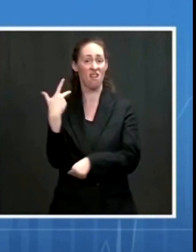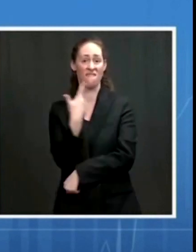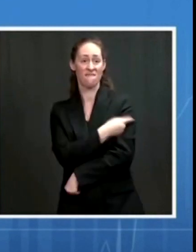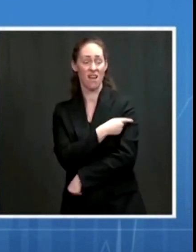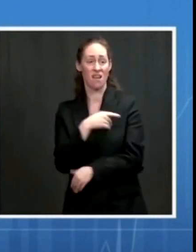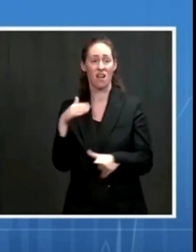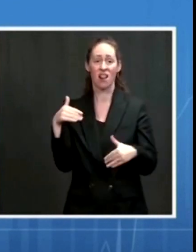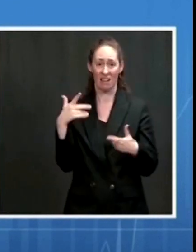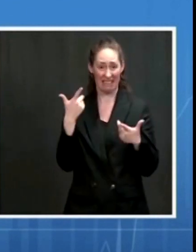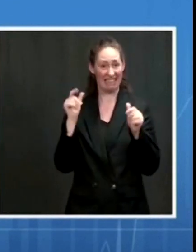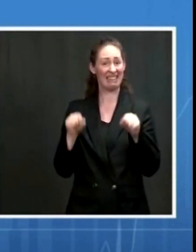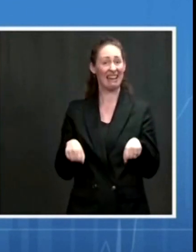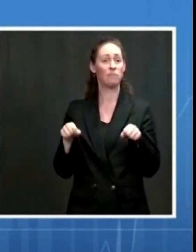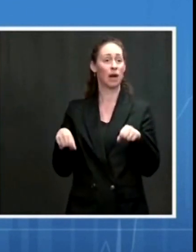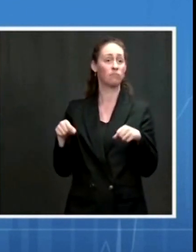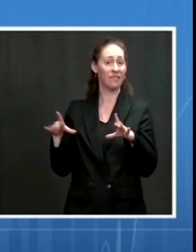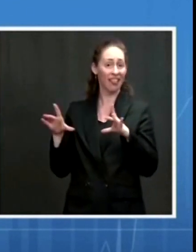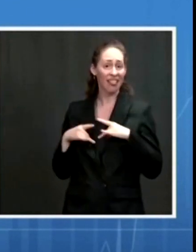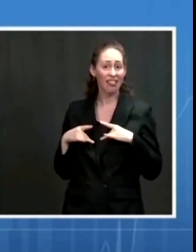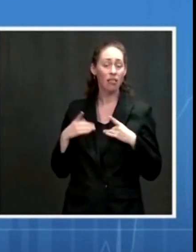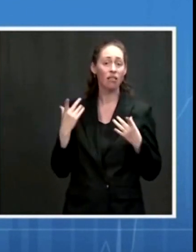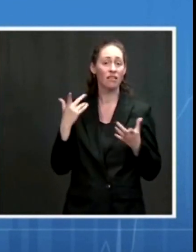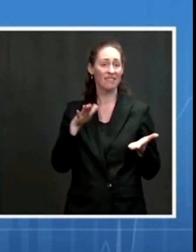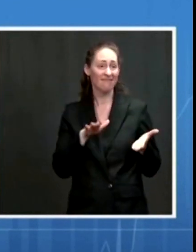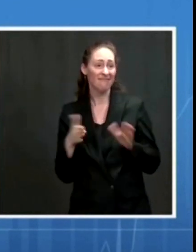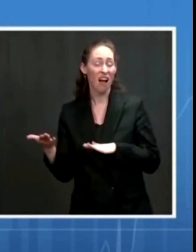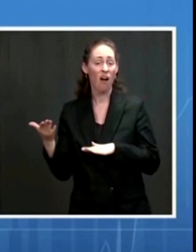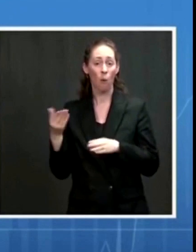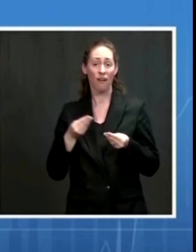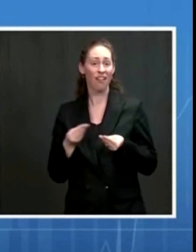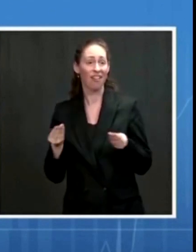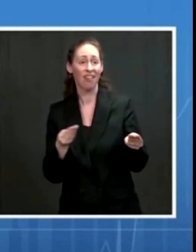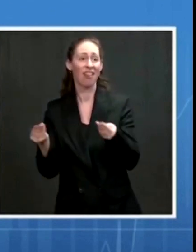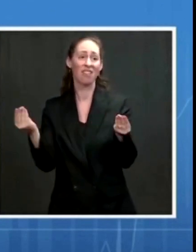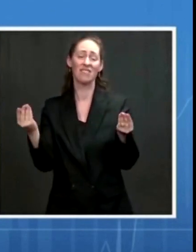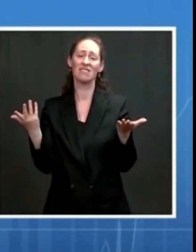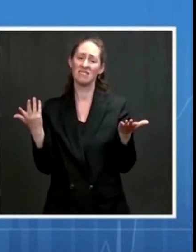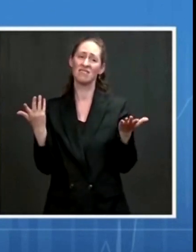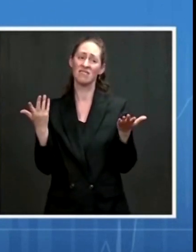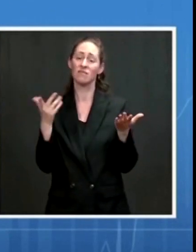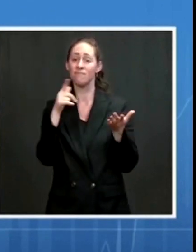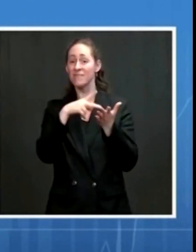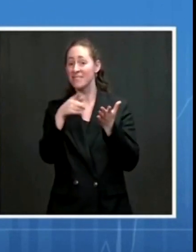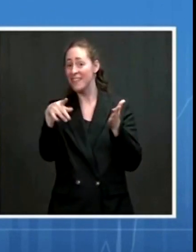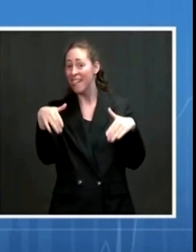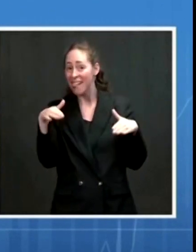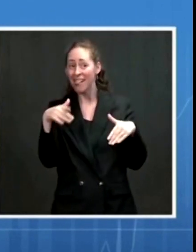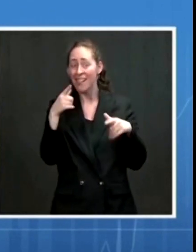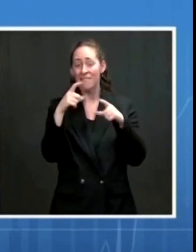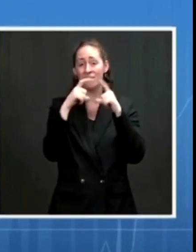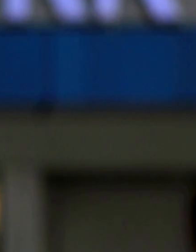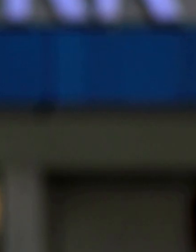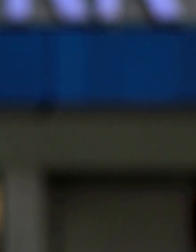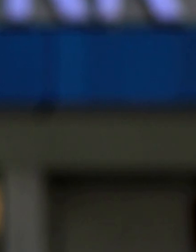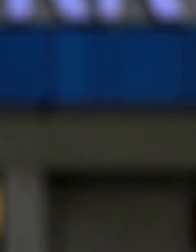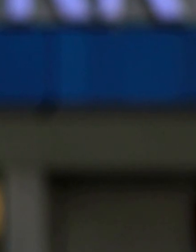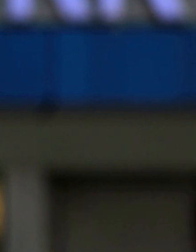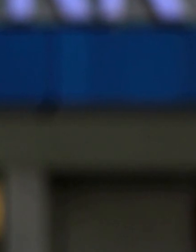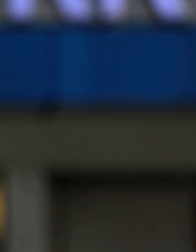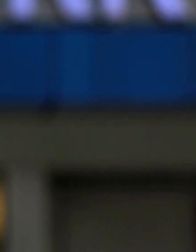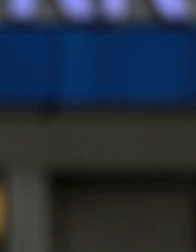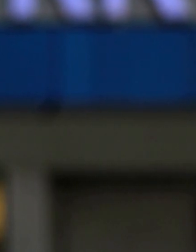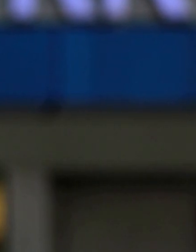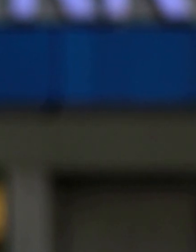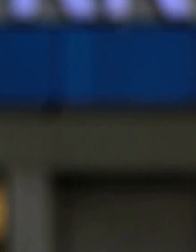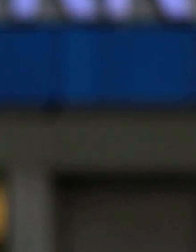or of spreading the disease to others. You should still mask, and you should get vaccinated right away. The CDC